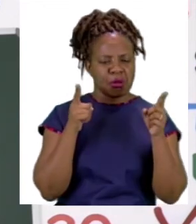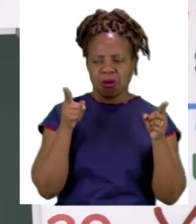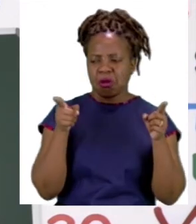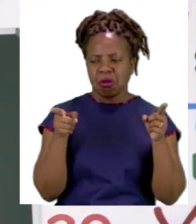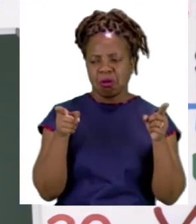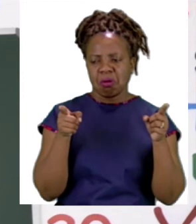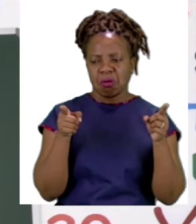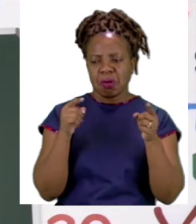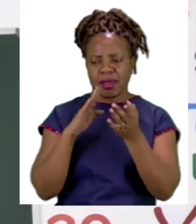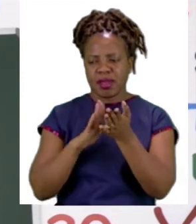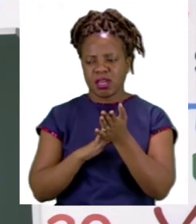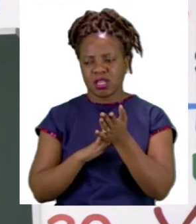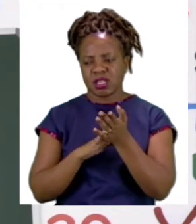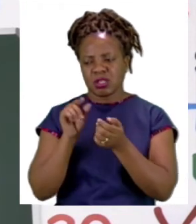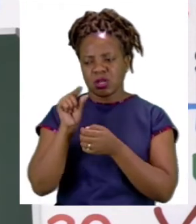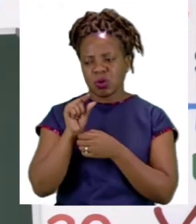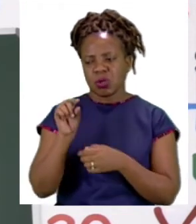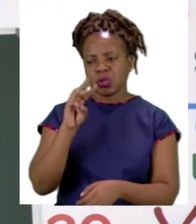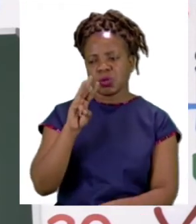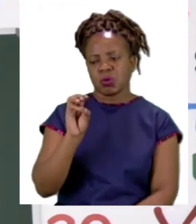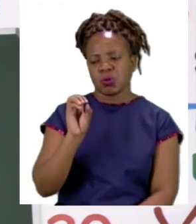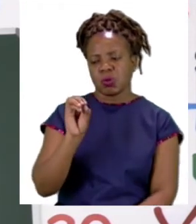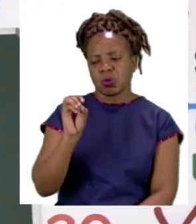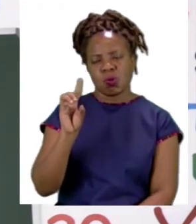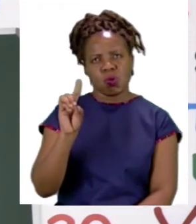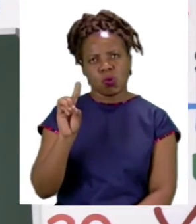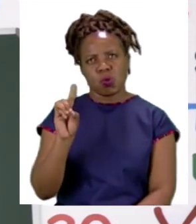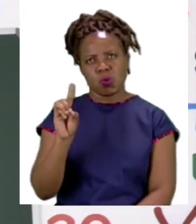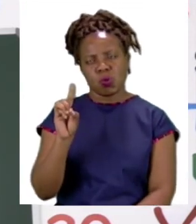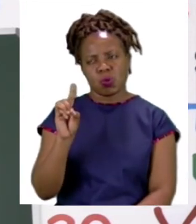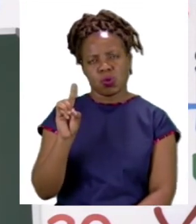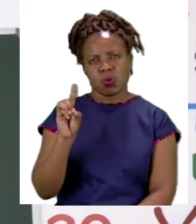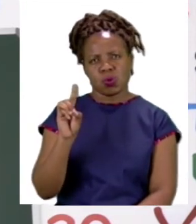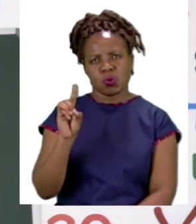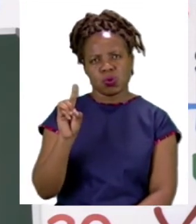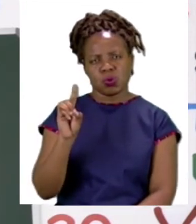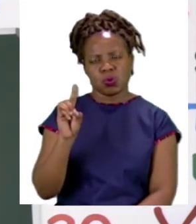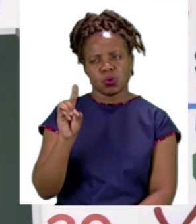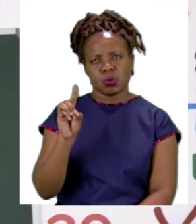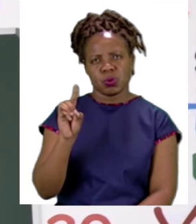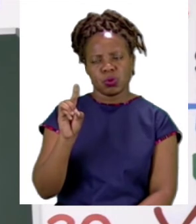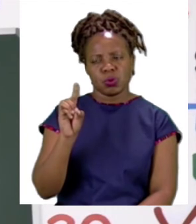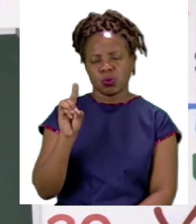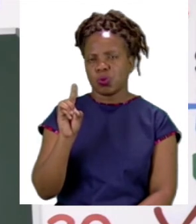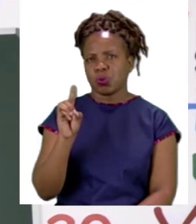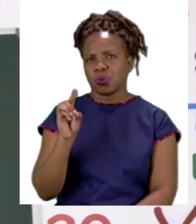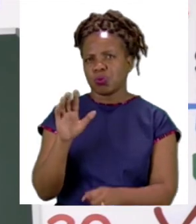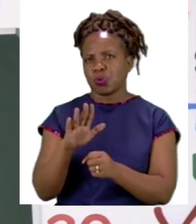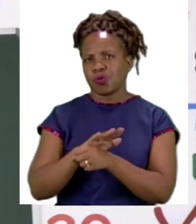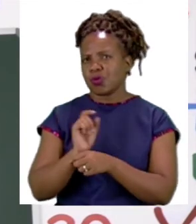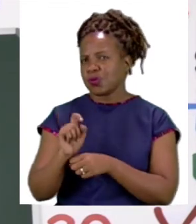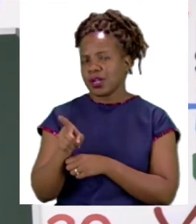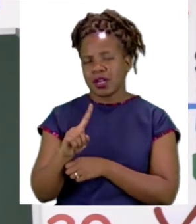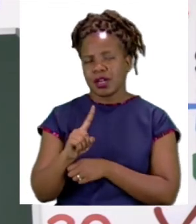to fit here. We must not make our words squash into one